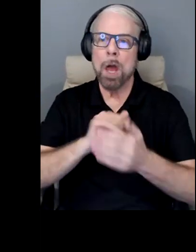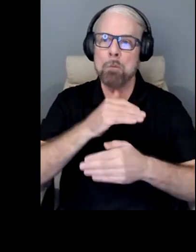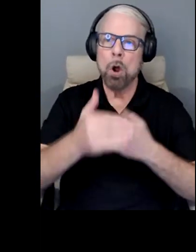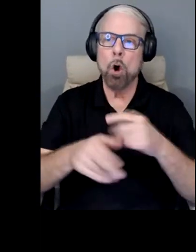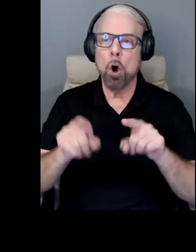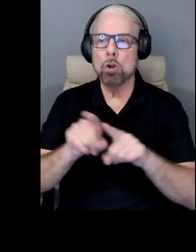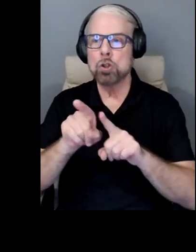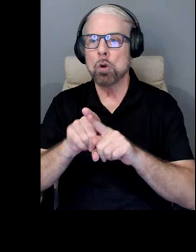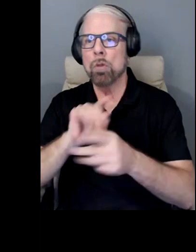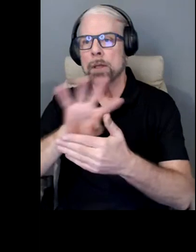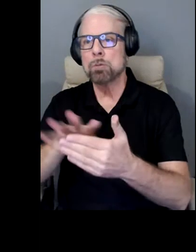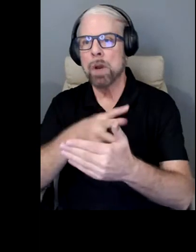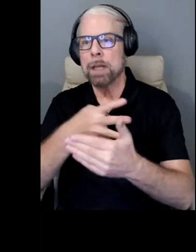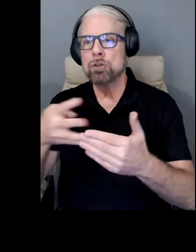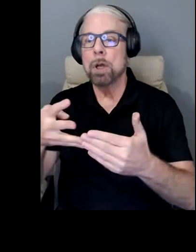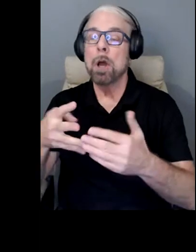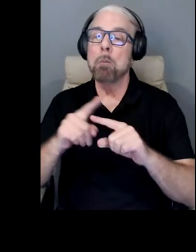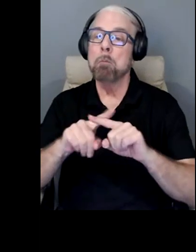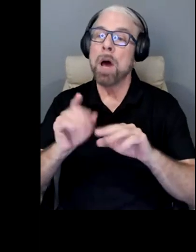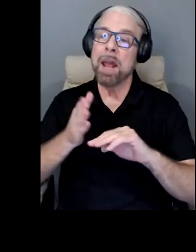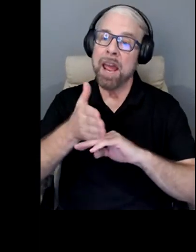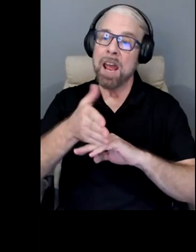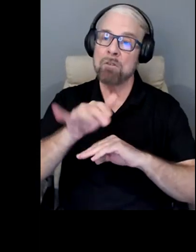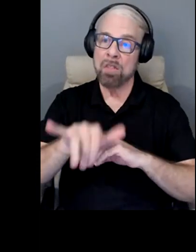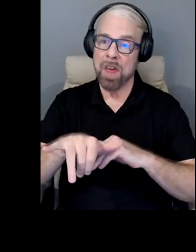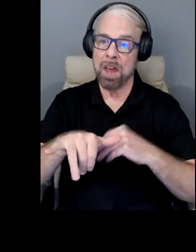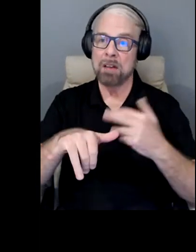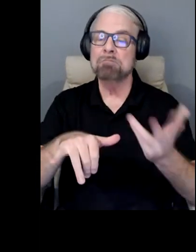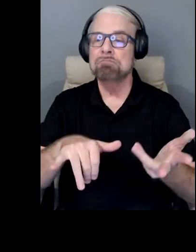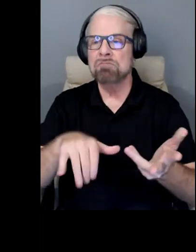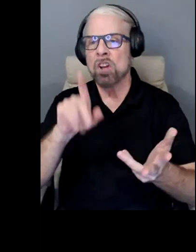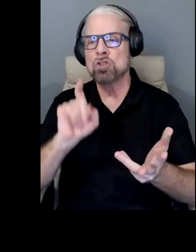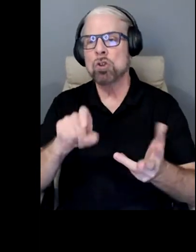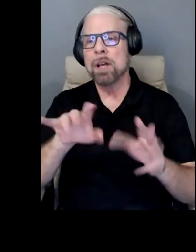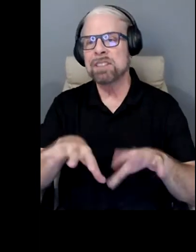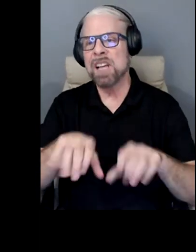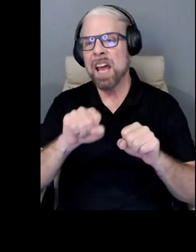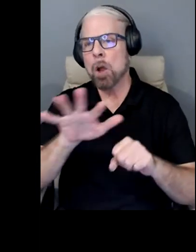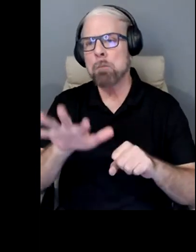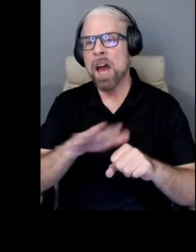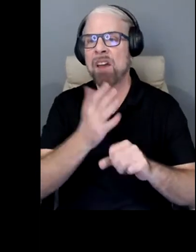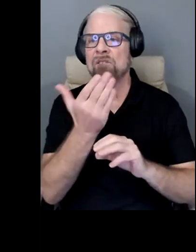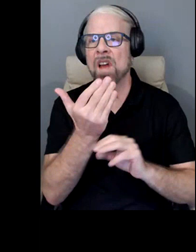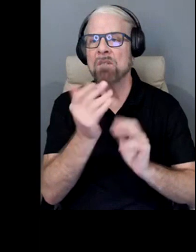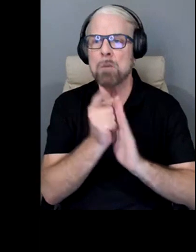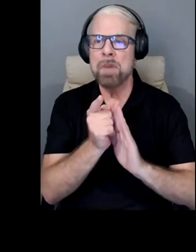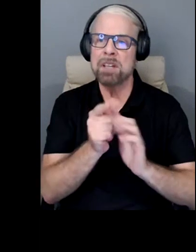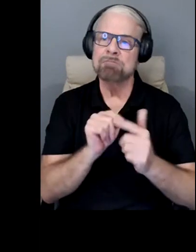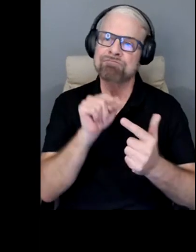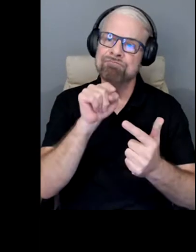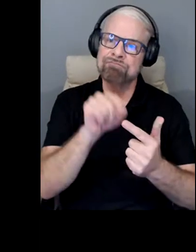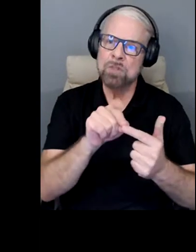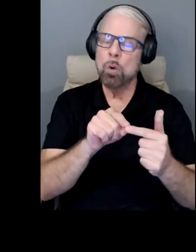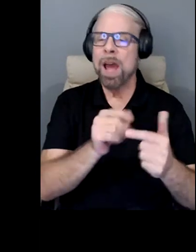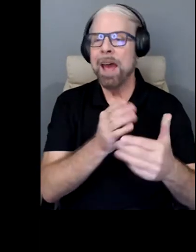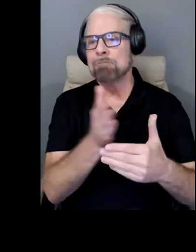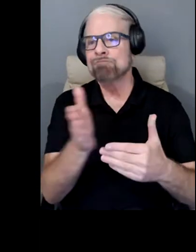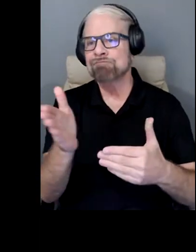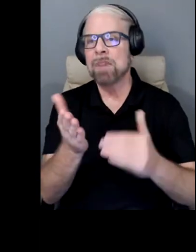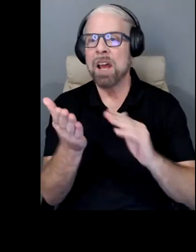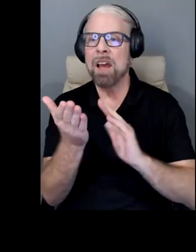spreadsheet. But after that, it should take approximately 15 minutes to half an hour each day, or